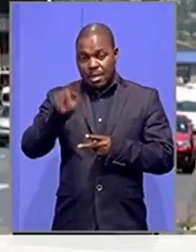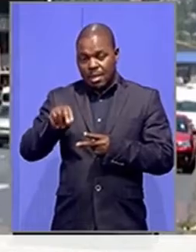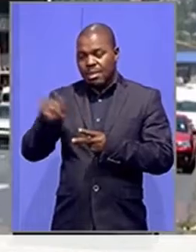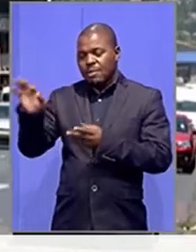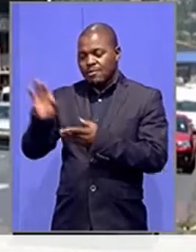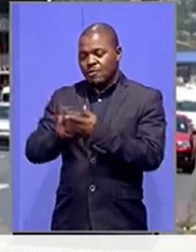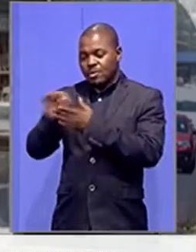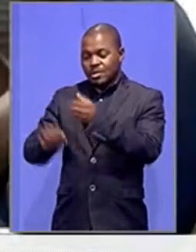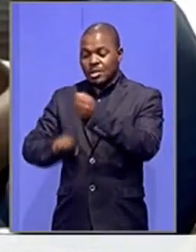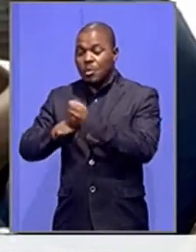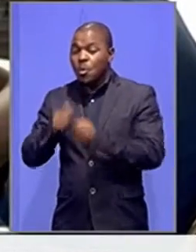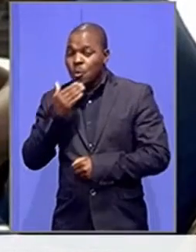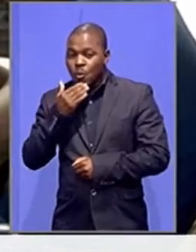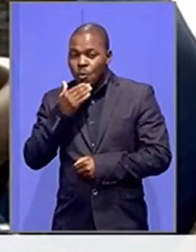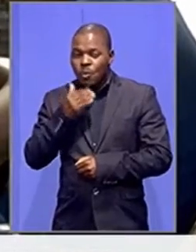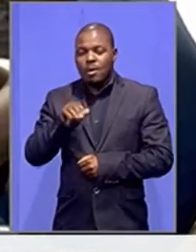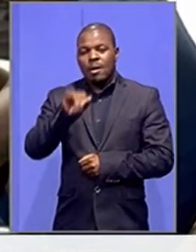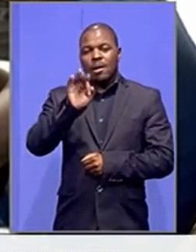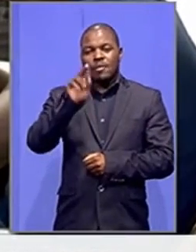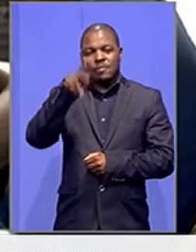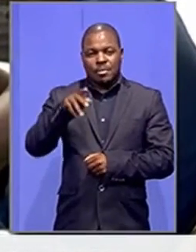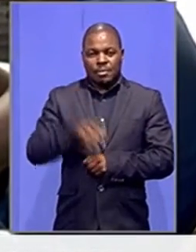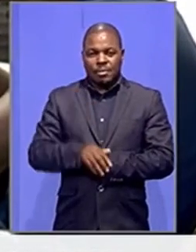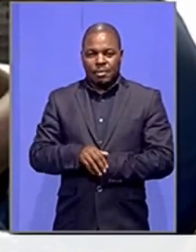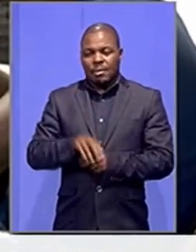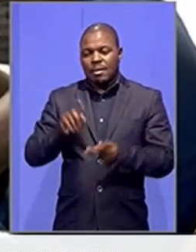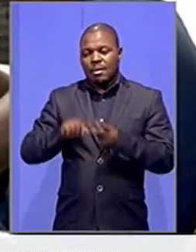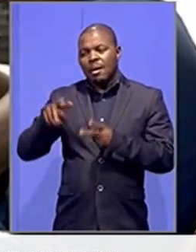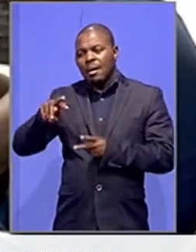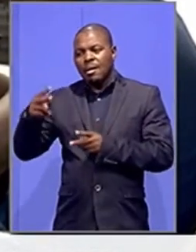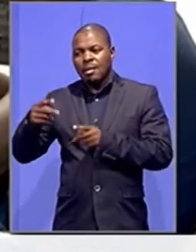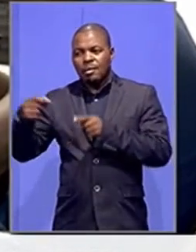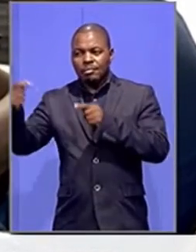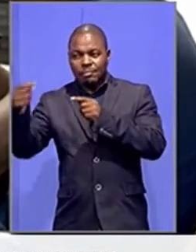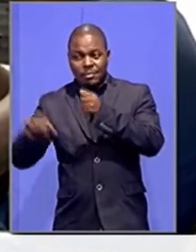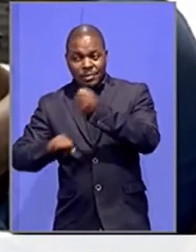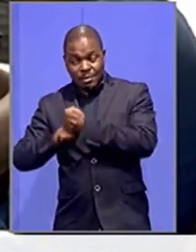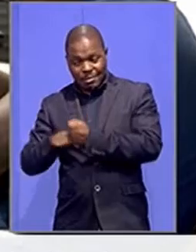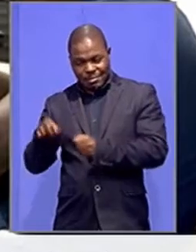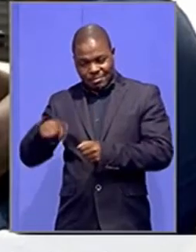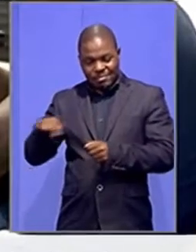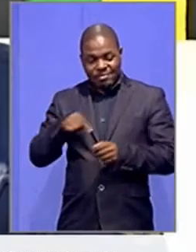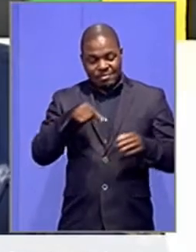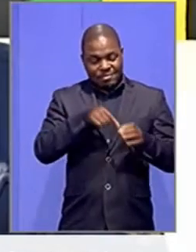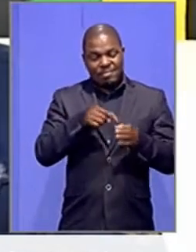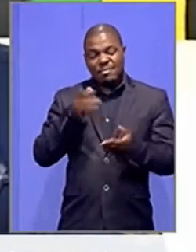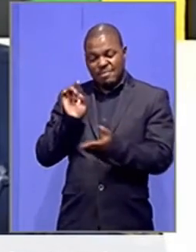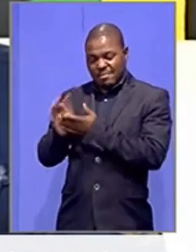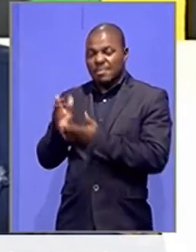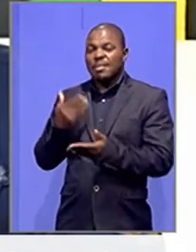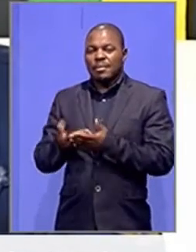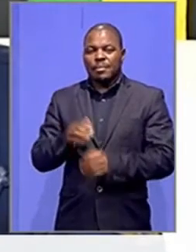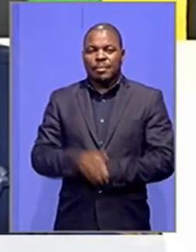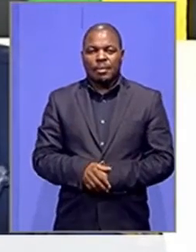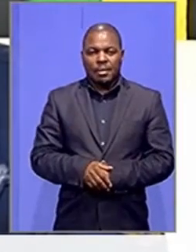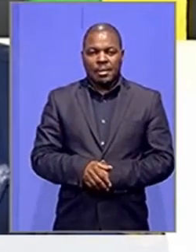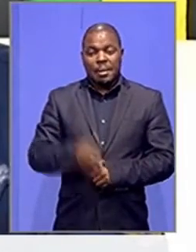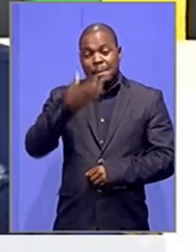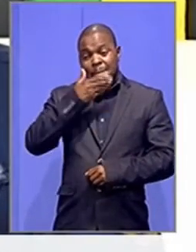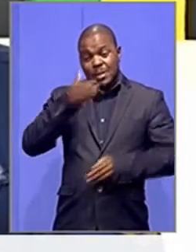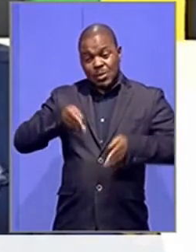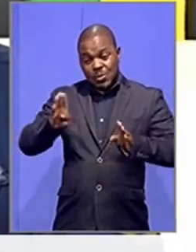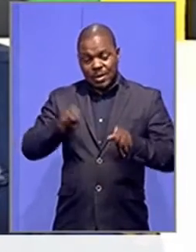wa IFP. Bao ba robetse ka kobo e le nngwe le ba bohanyetsi ba ka nna ba lelekwa mokgeng. The best way to destroy the ANC